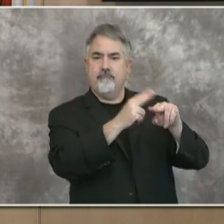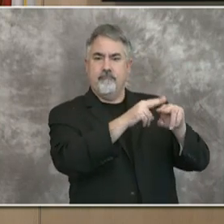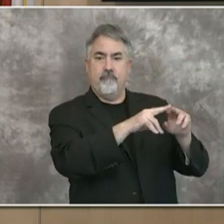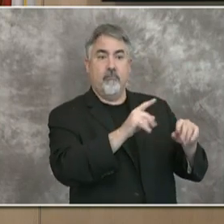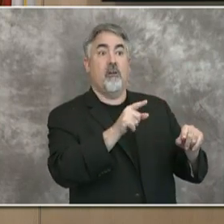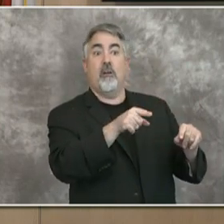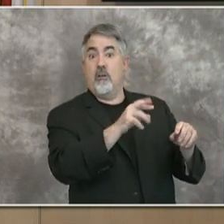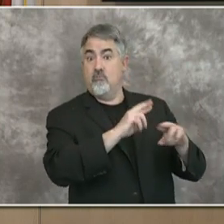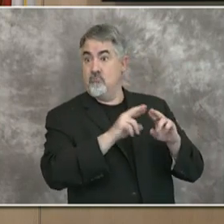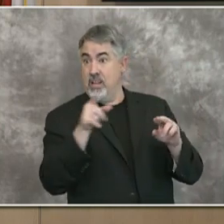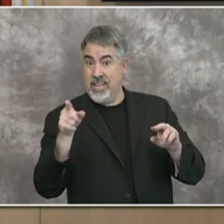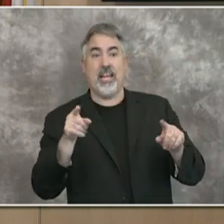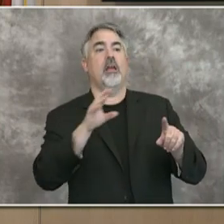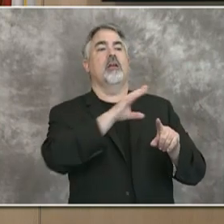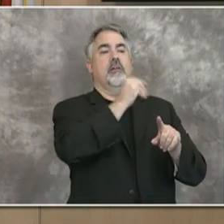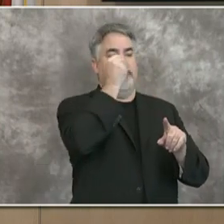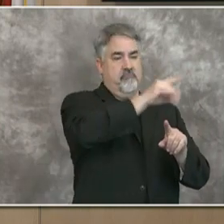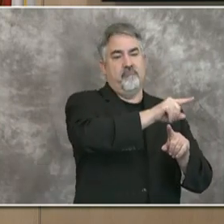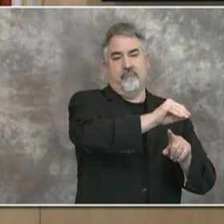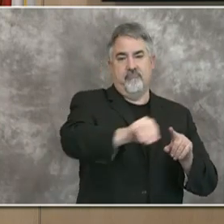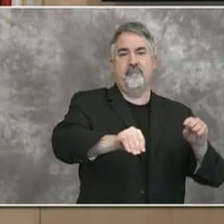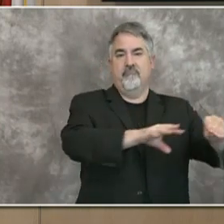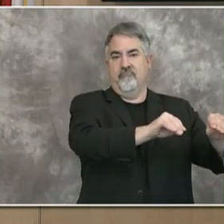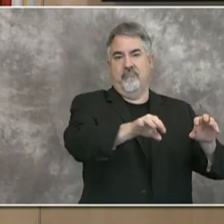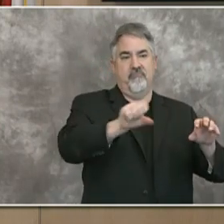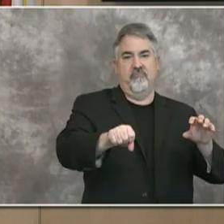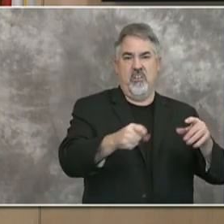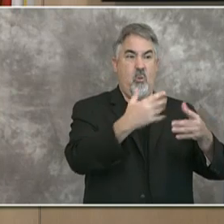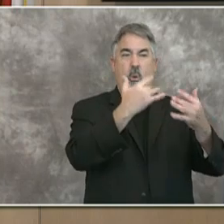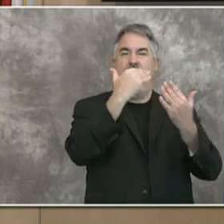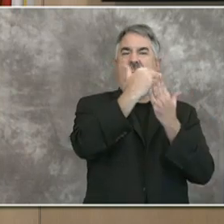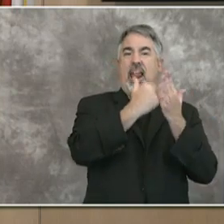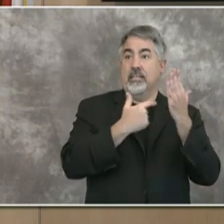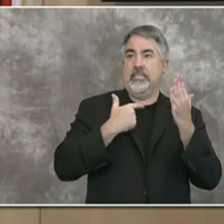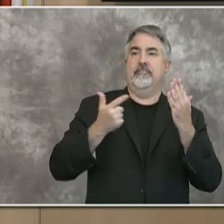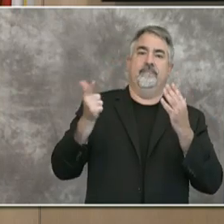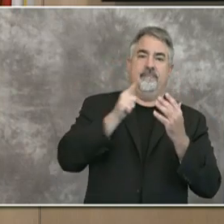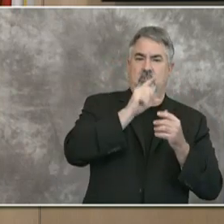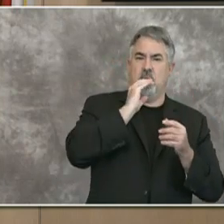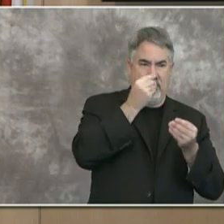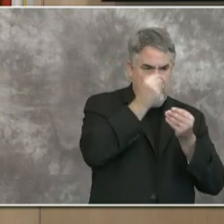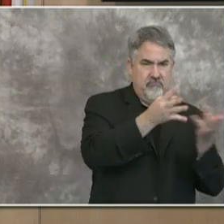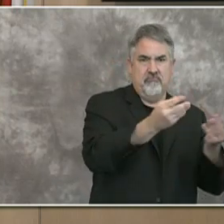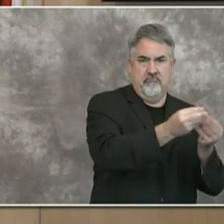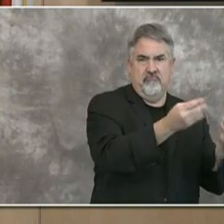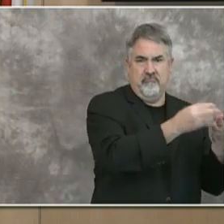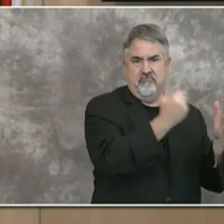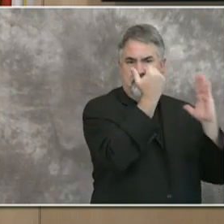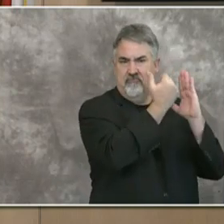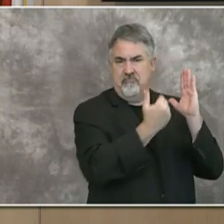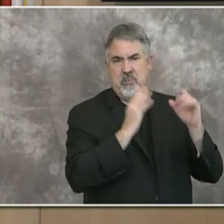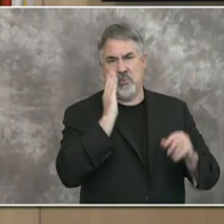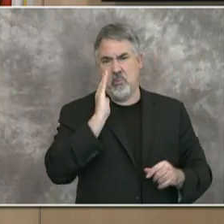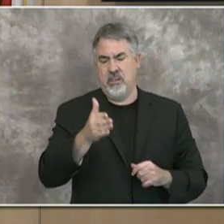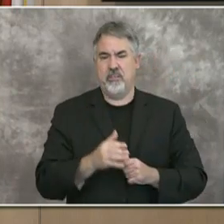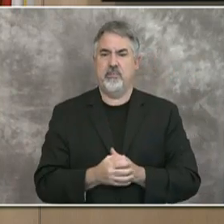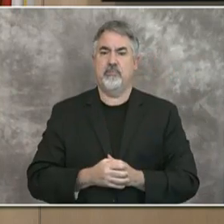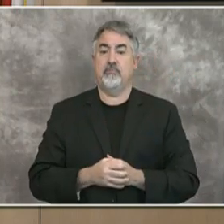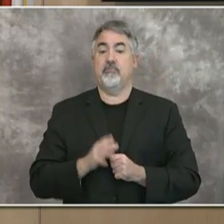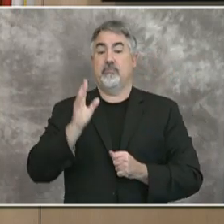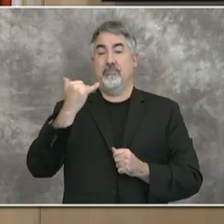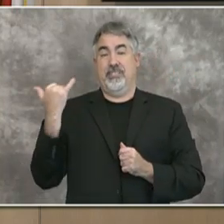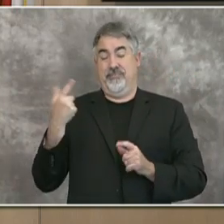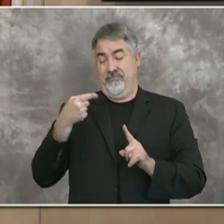week. You will be able to get in the queue in order to sign up for that. To reiterate the overall approach to testing